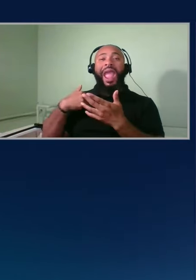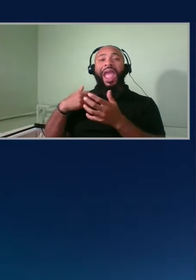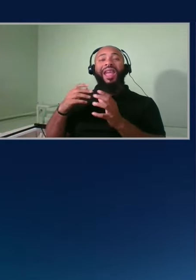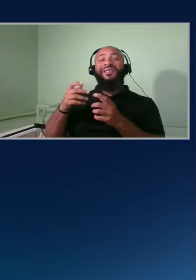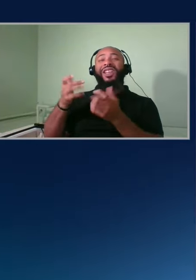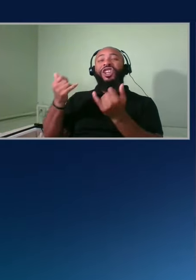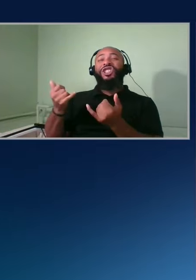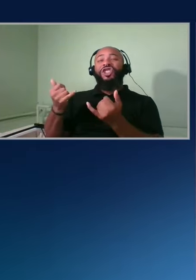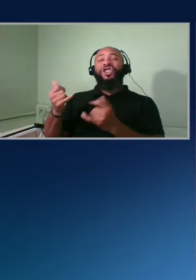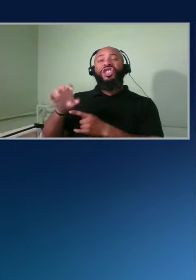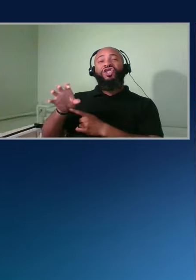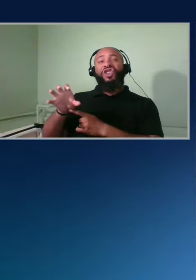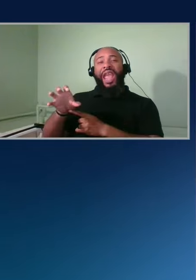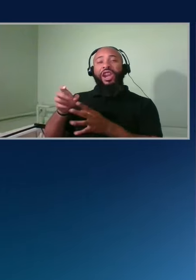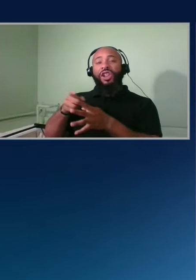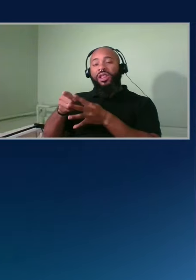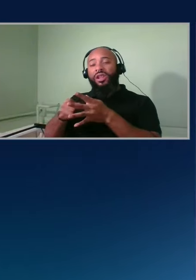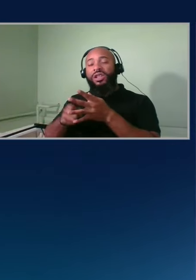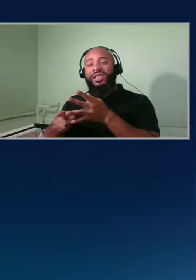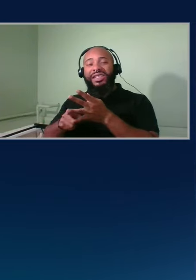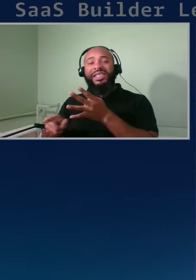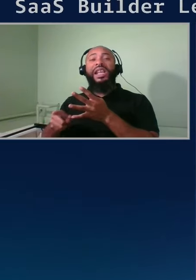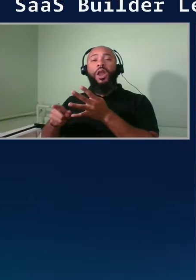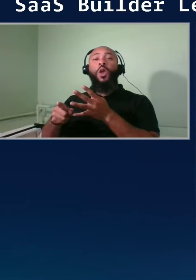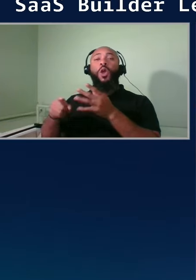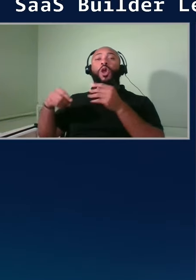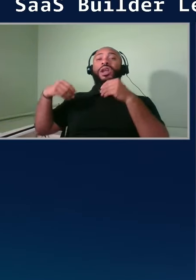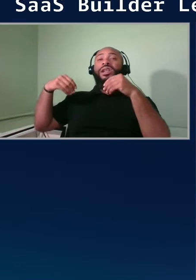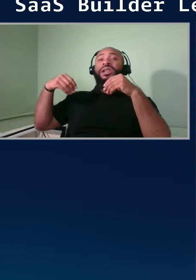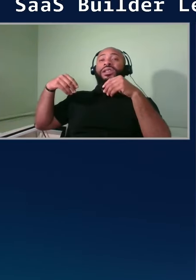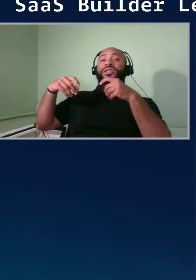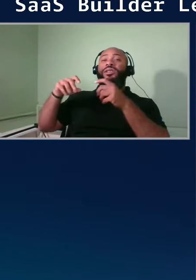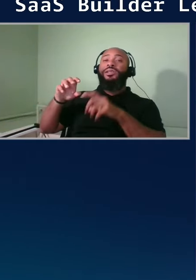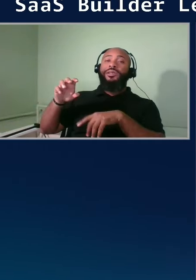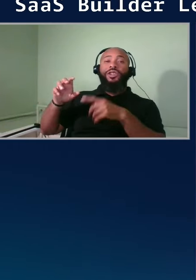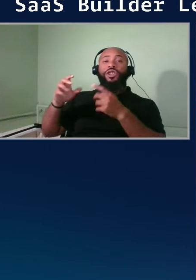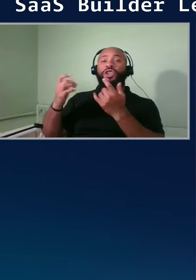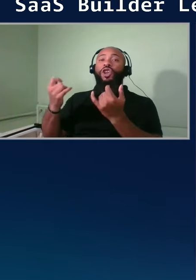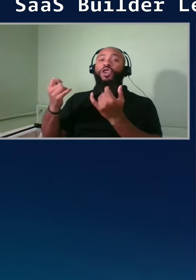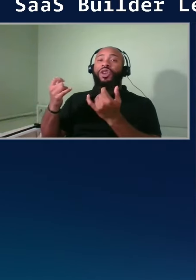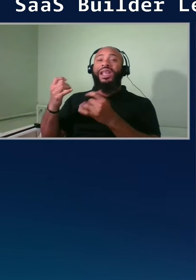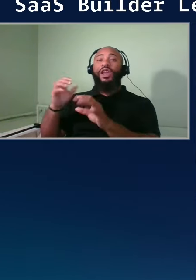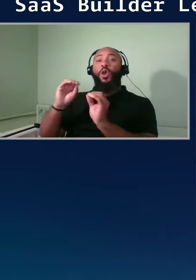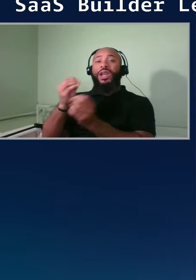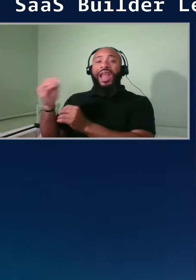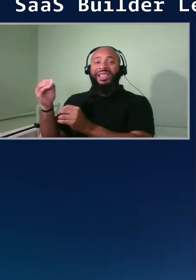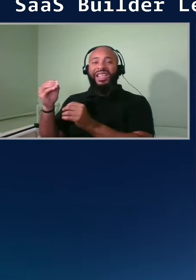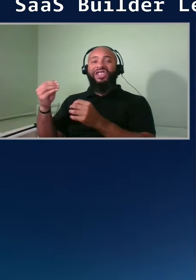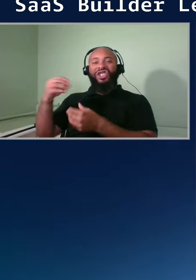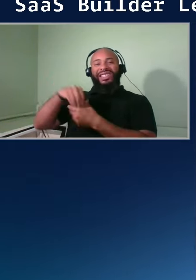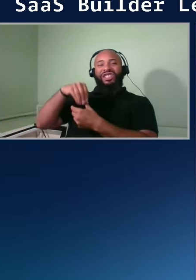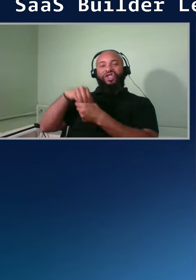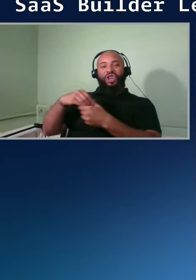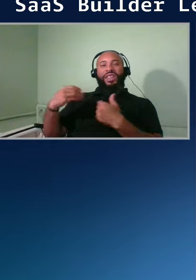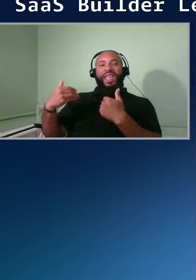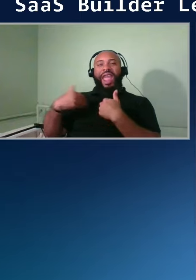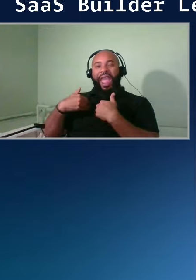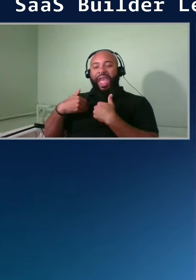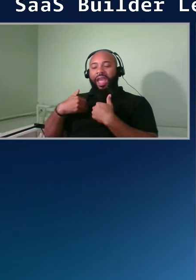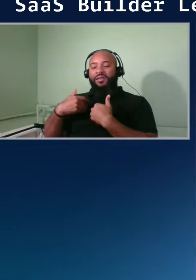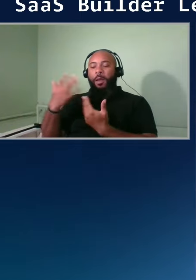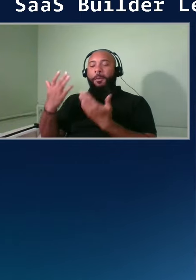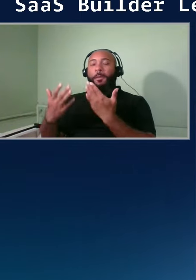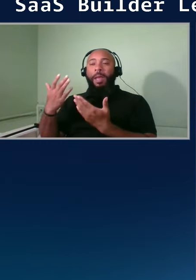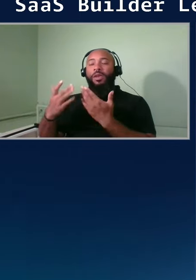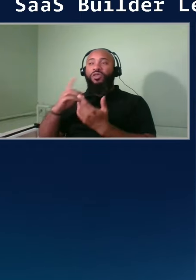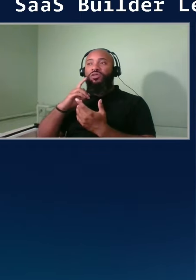it's existing sales organizations they have internally, helping them to really develop that motion